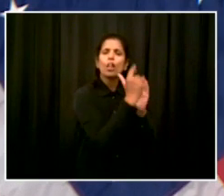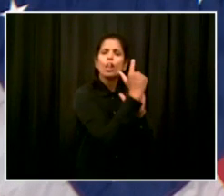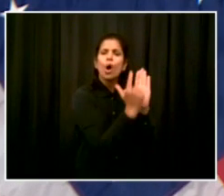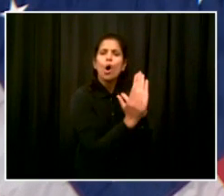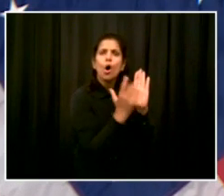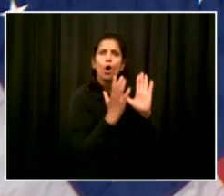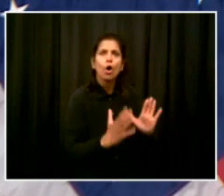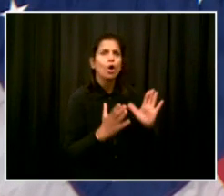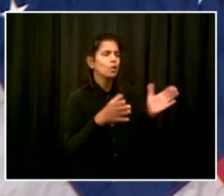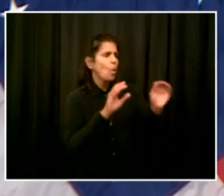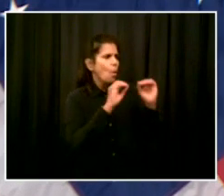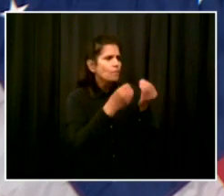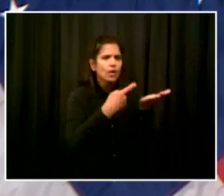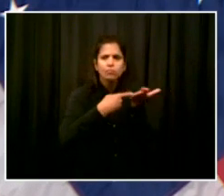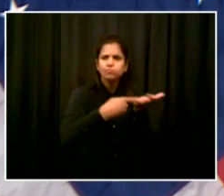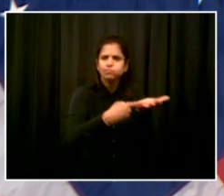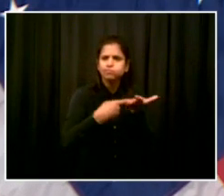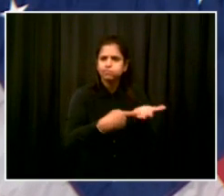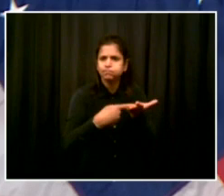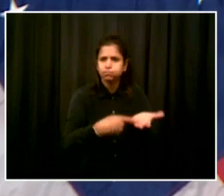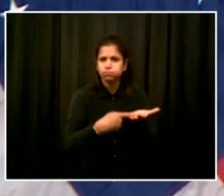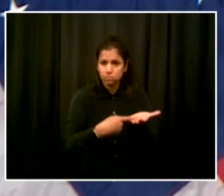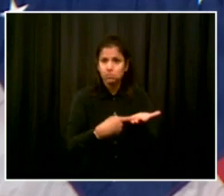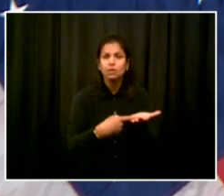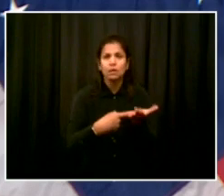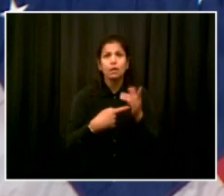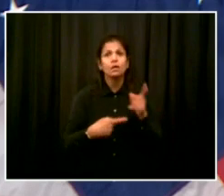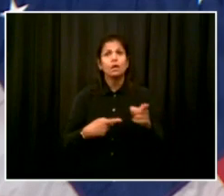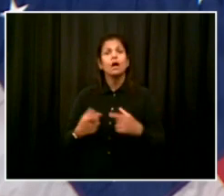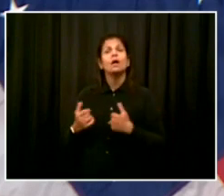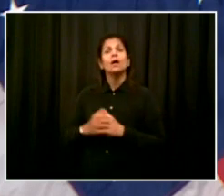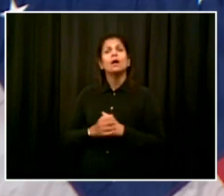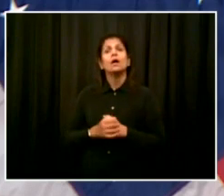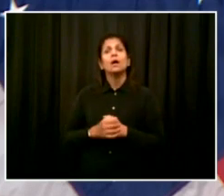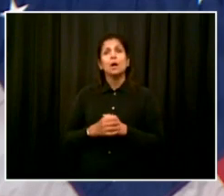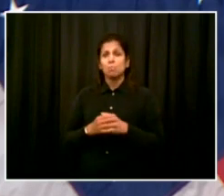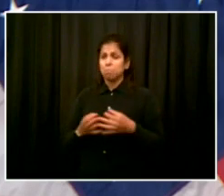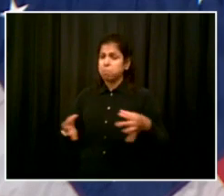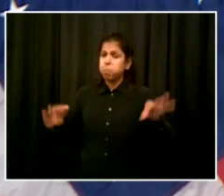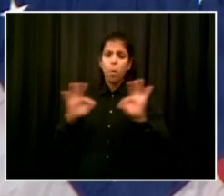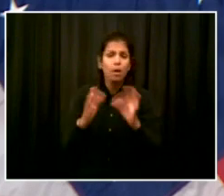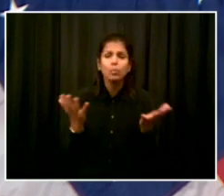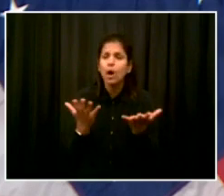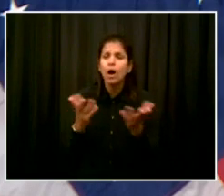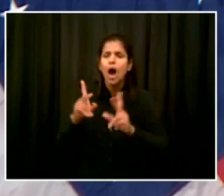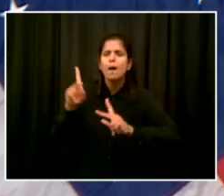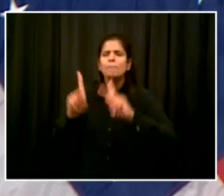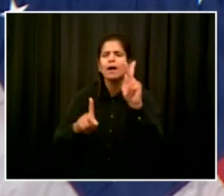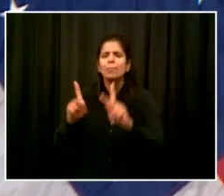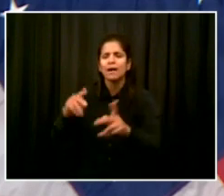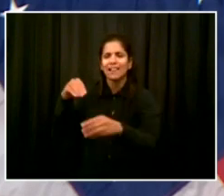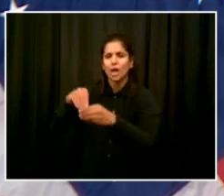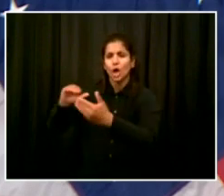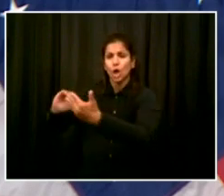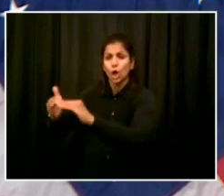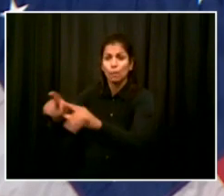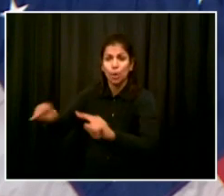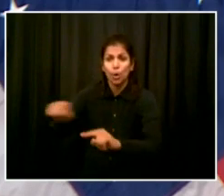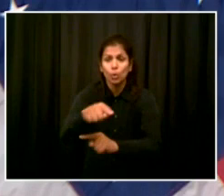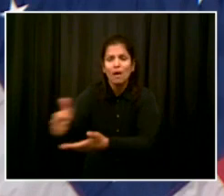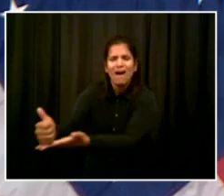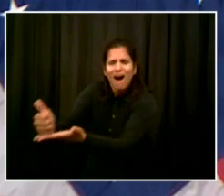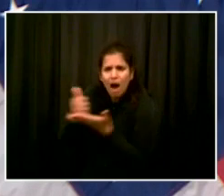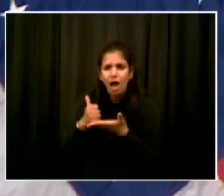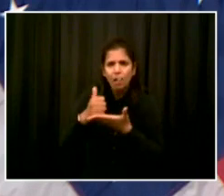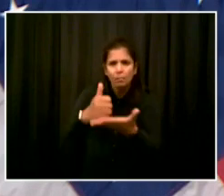be pulling the community more into this. We're going to be pulling the community more into this with Jeff Madry, and not just Jeff Madry, all precinct